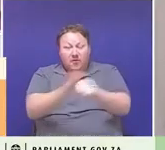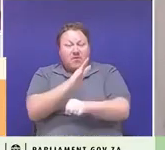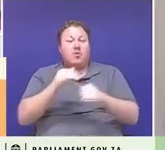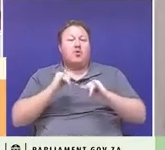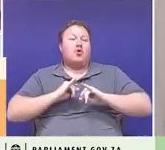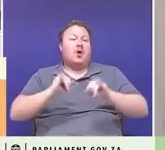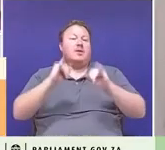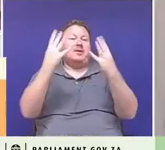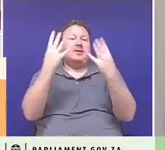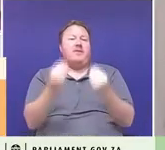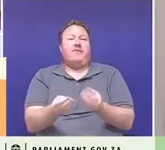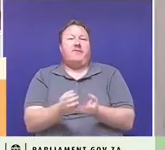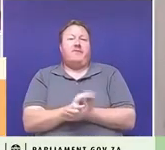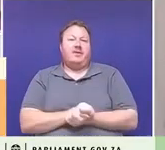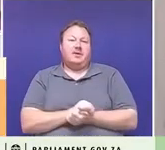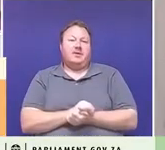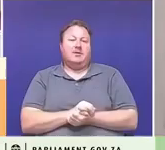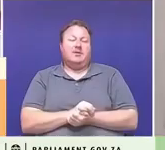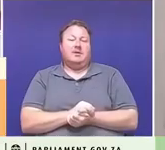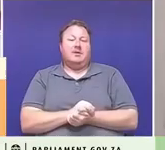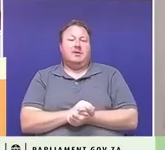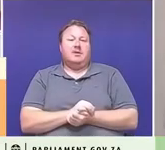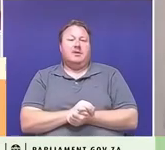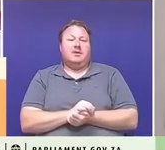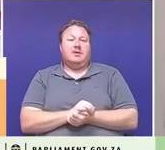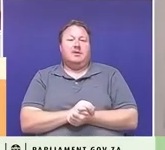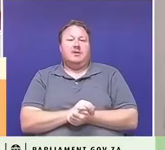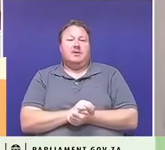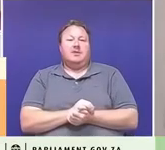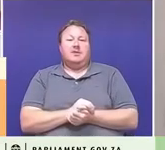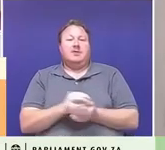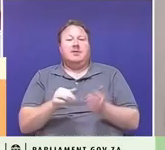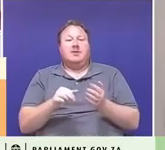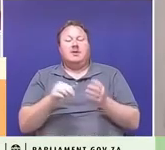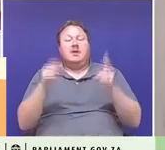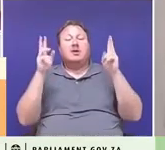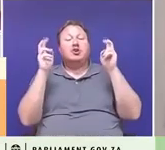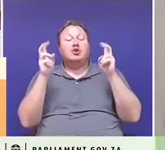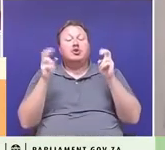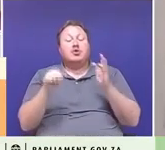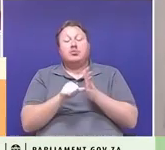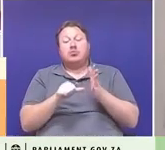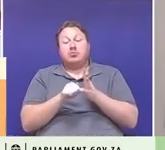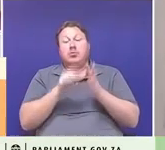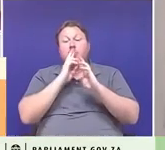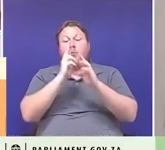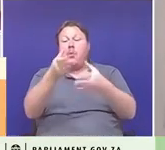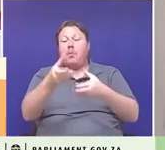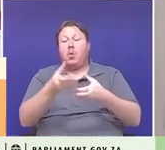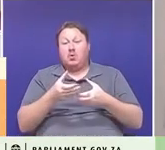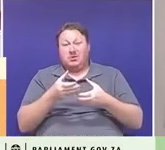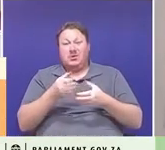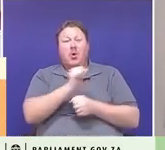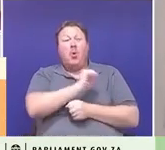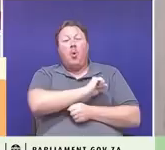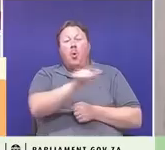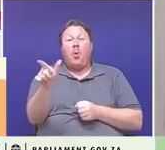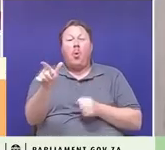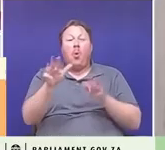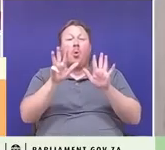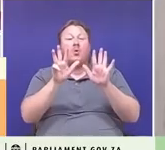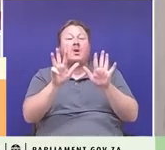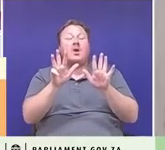Honorable members, key issues from the report reflect that across all 9 provinces,